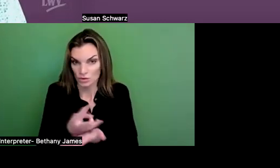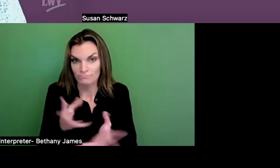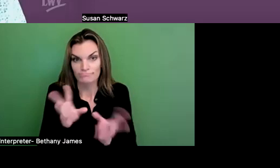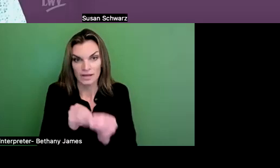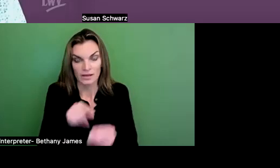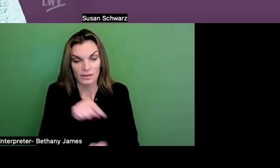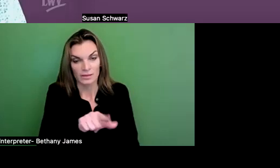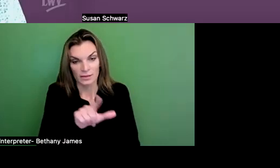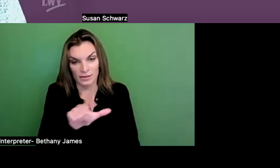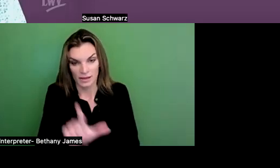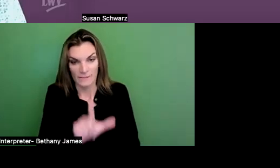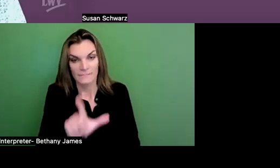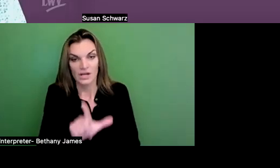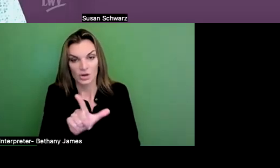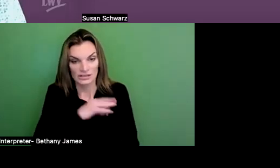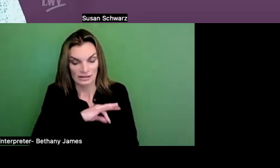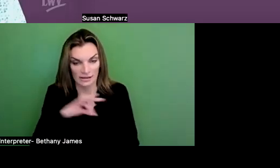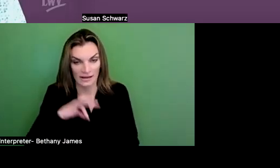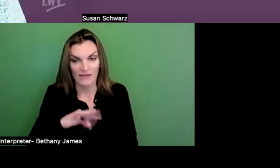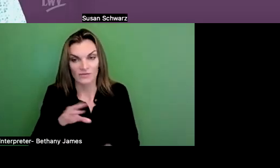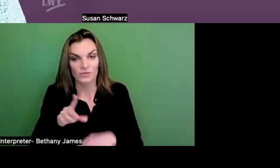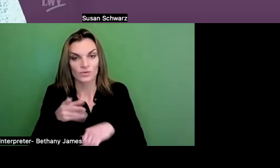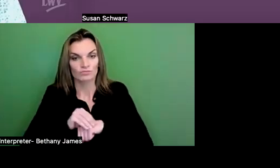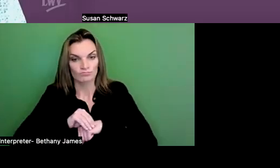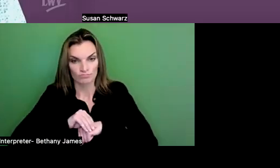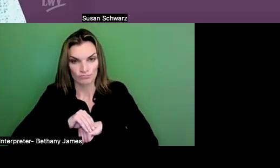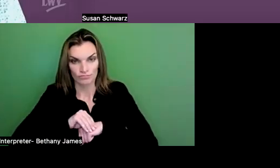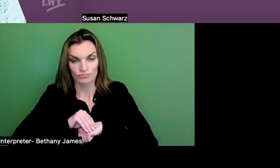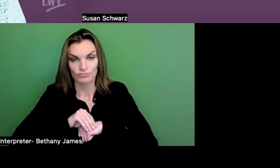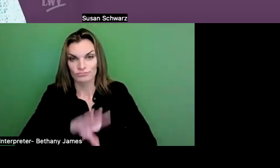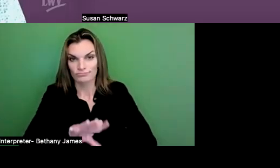library and the library staff to advise them on